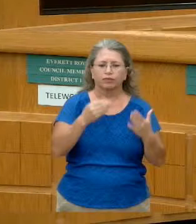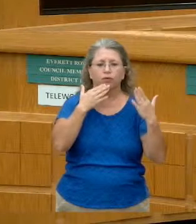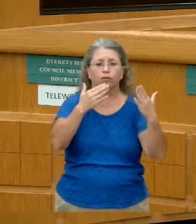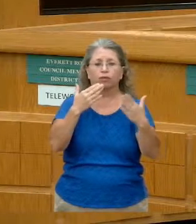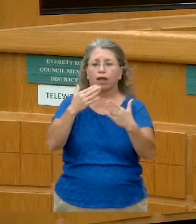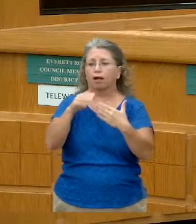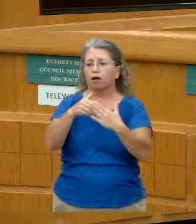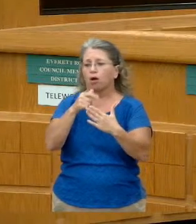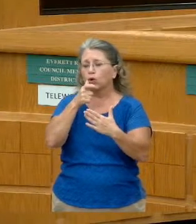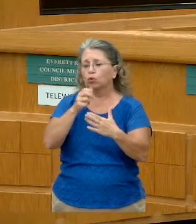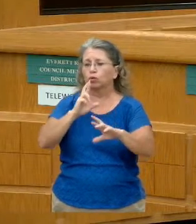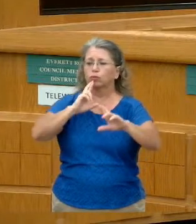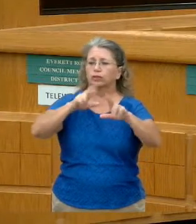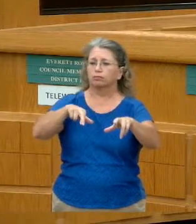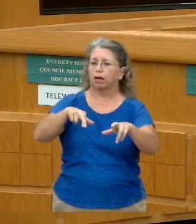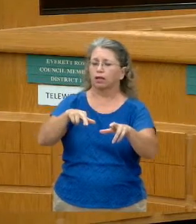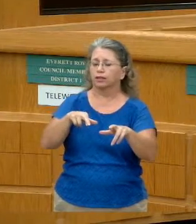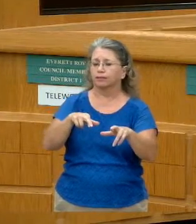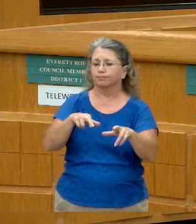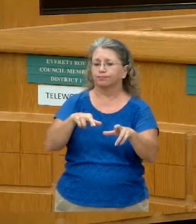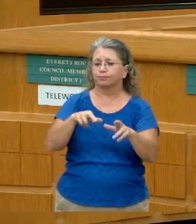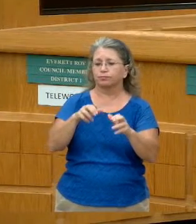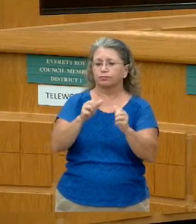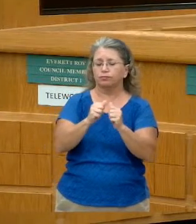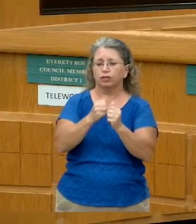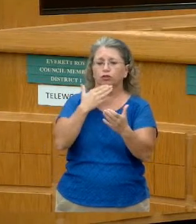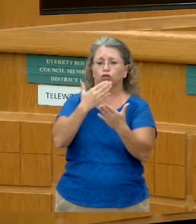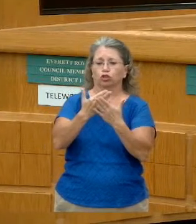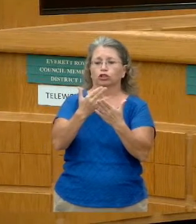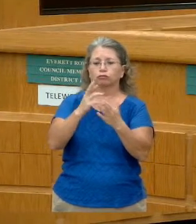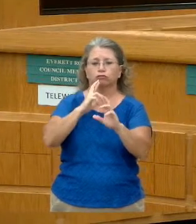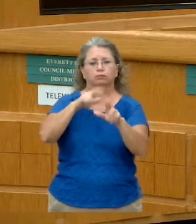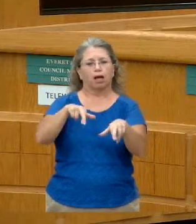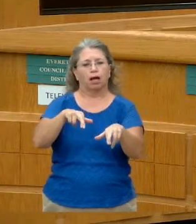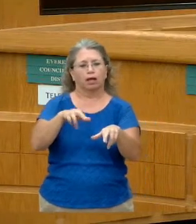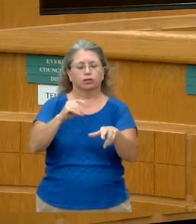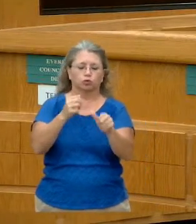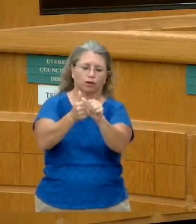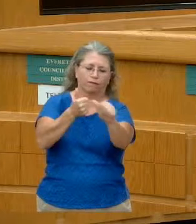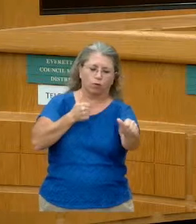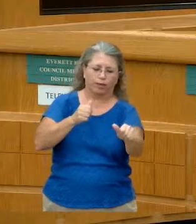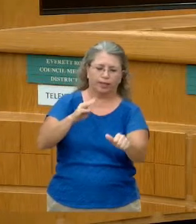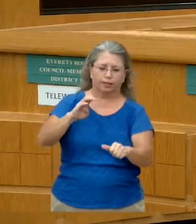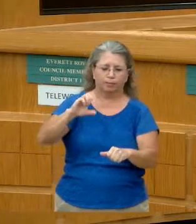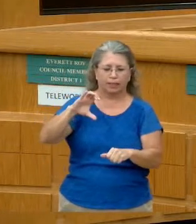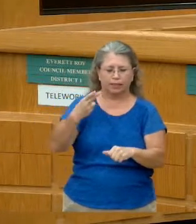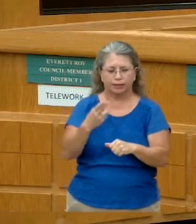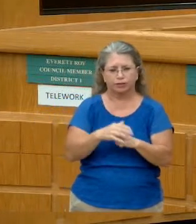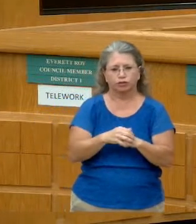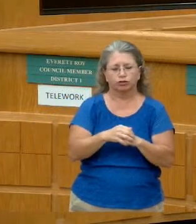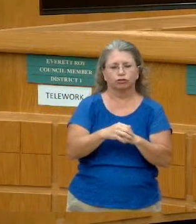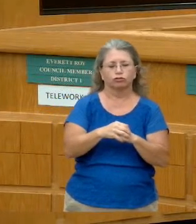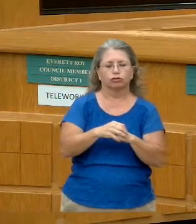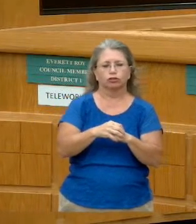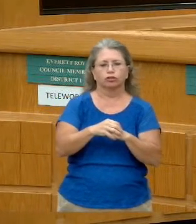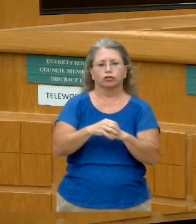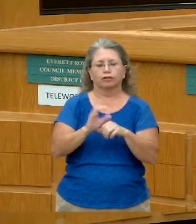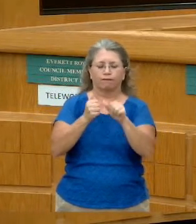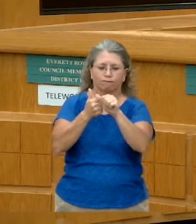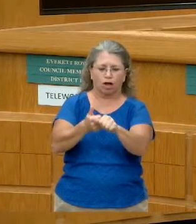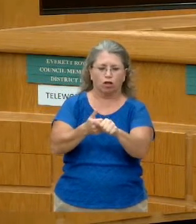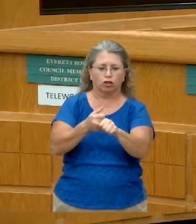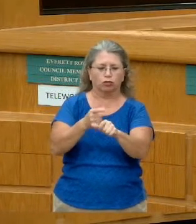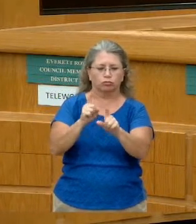responded positively to staying away from the beach, practicing social distancing, and